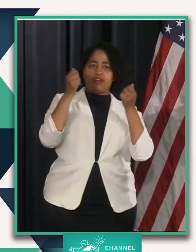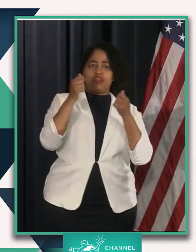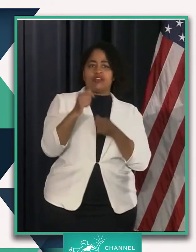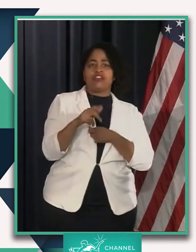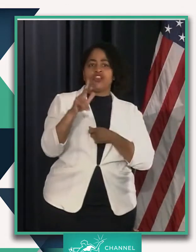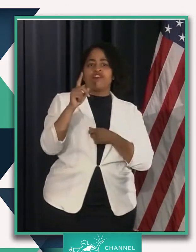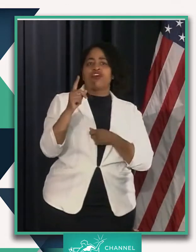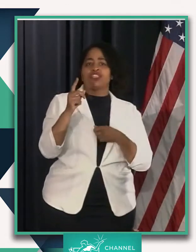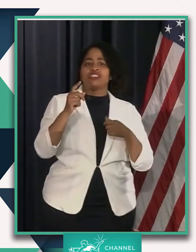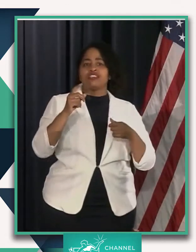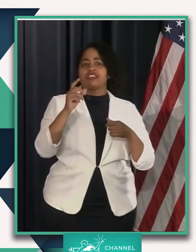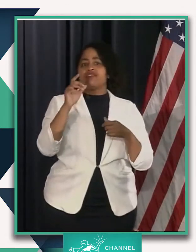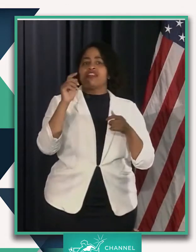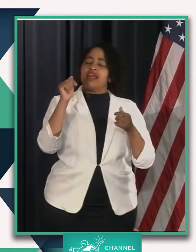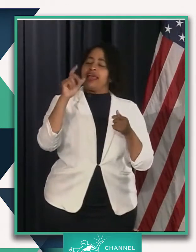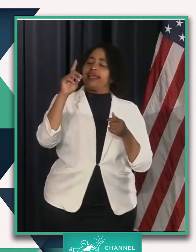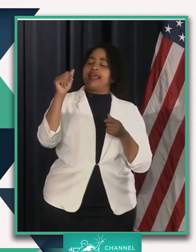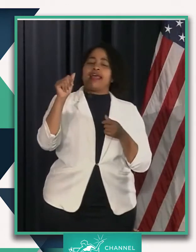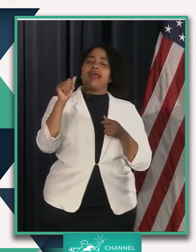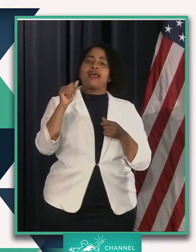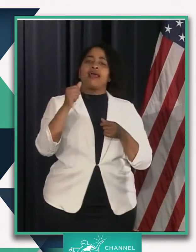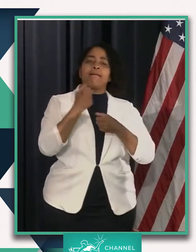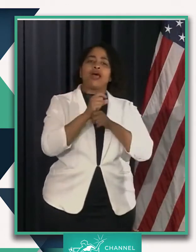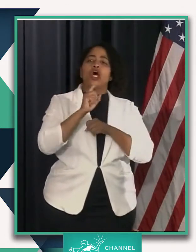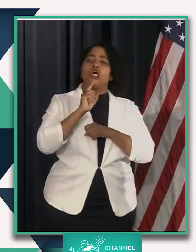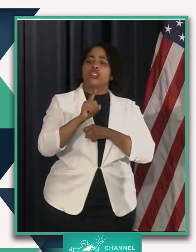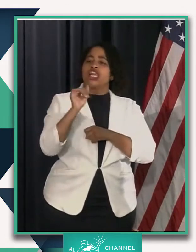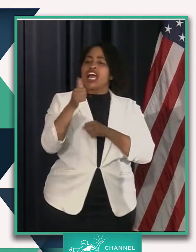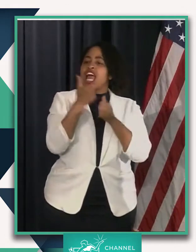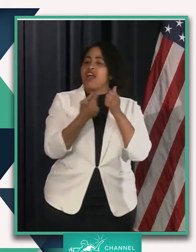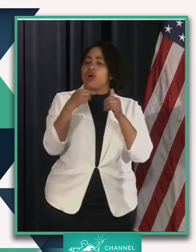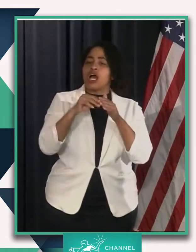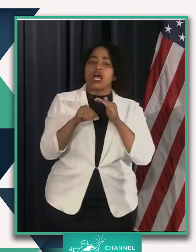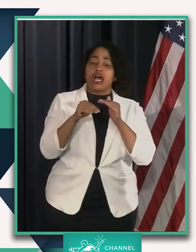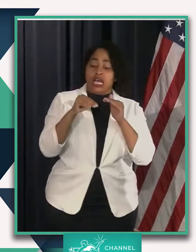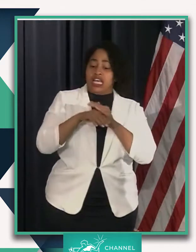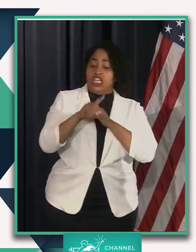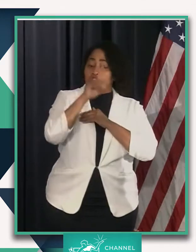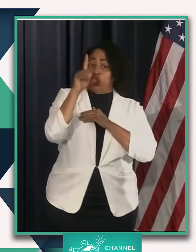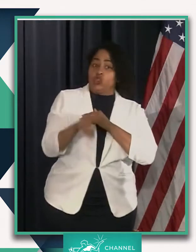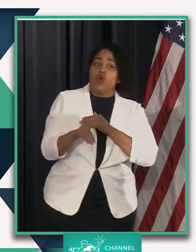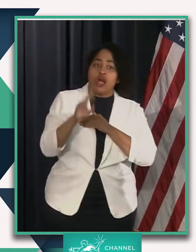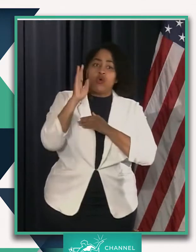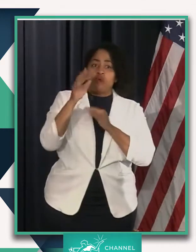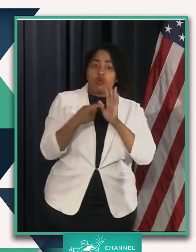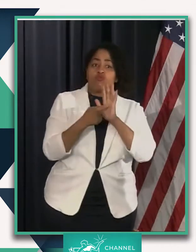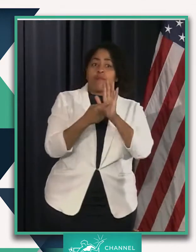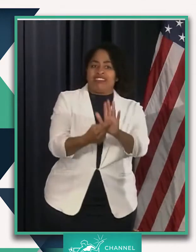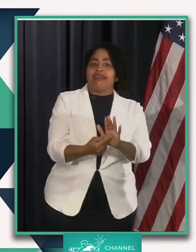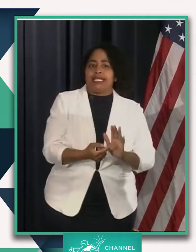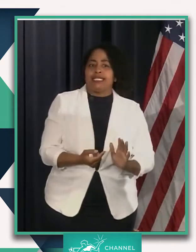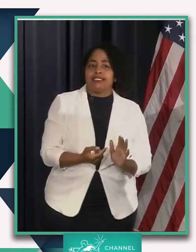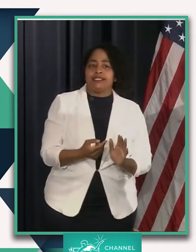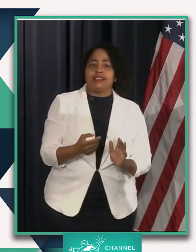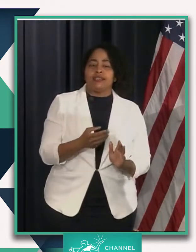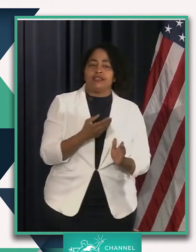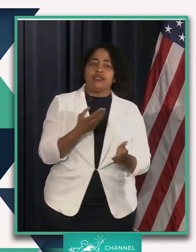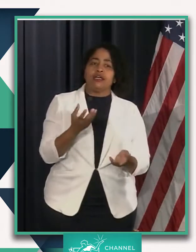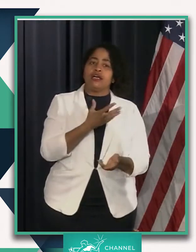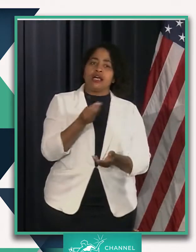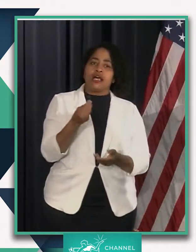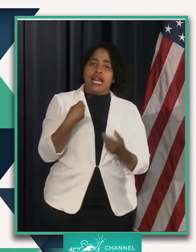the ADA by making sure that everybody in our city of Detroit is going to be represented and have